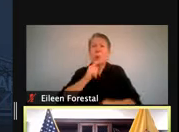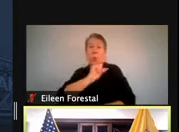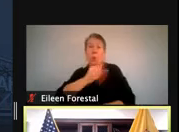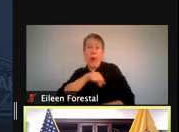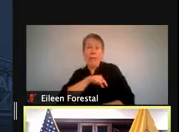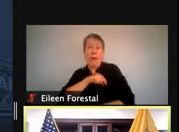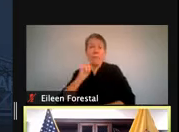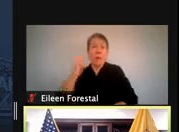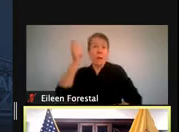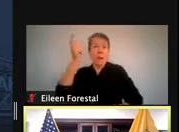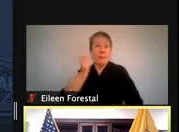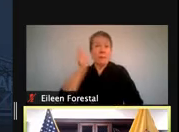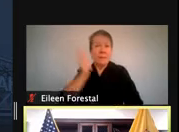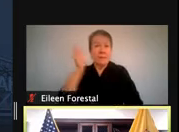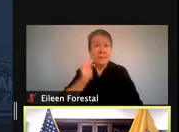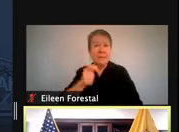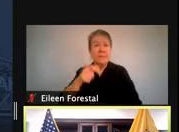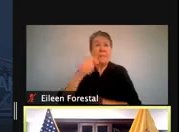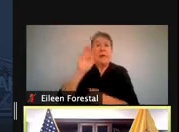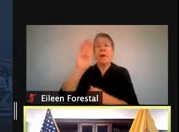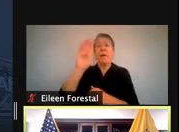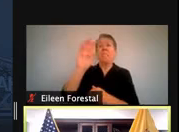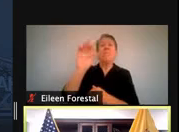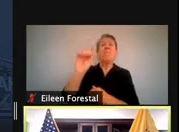all they've done and will continue to do.